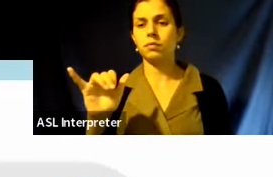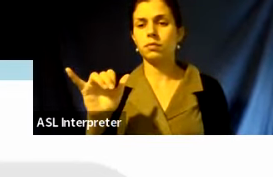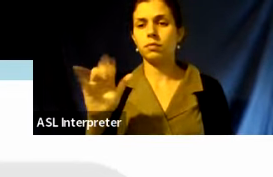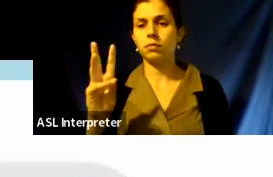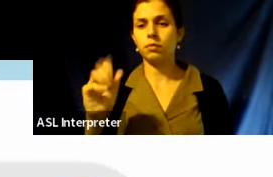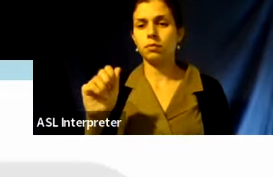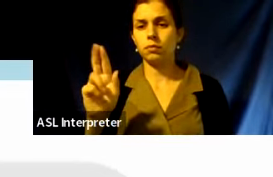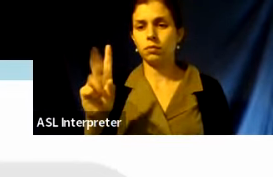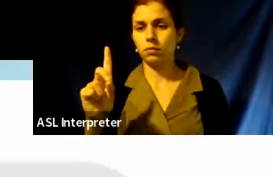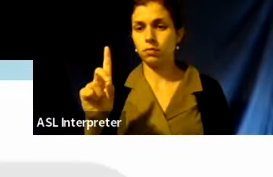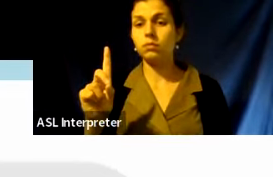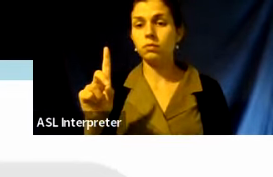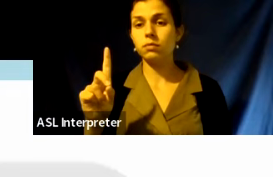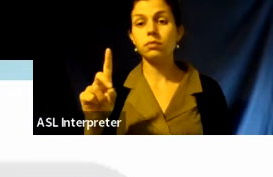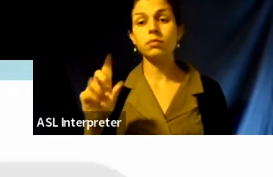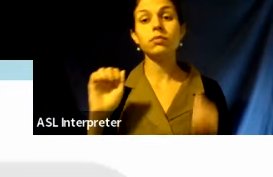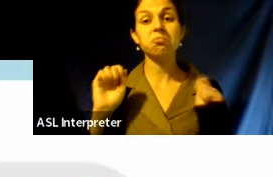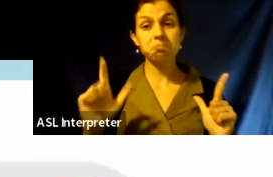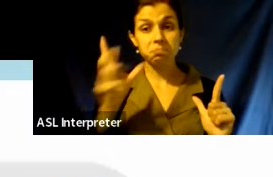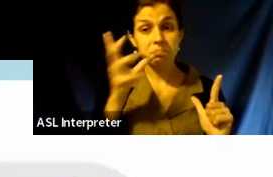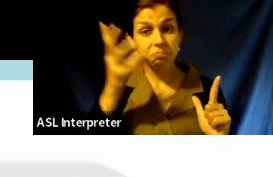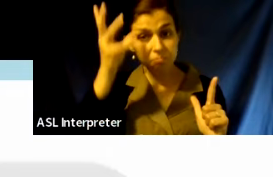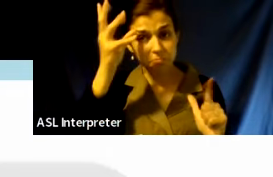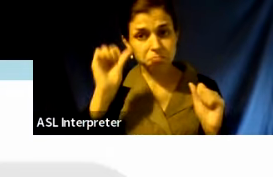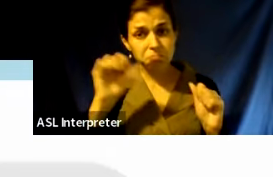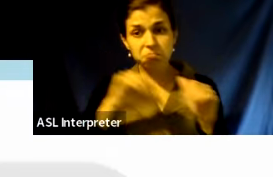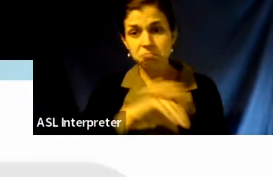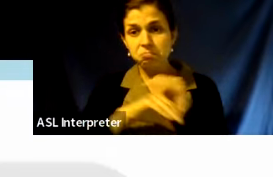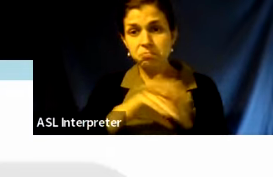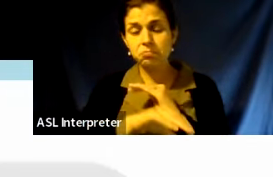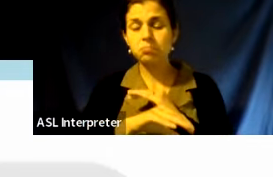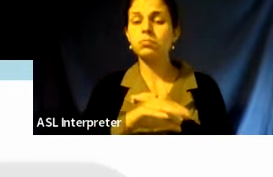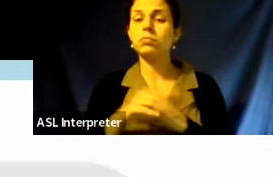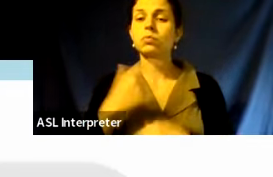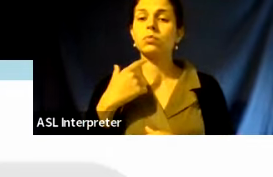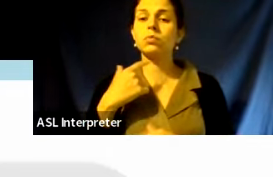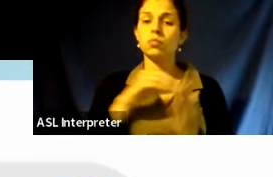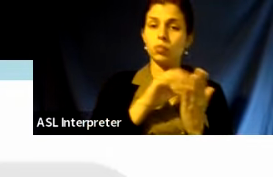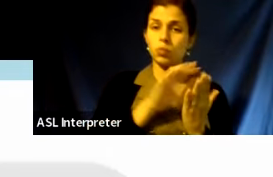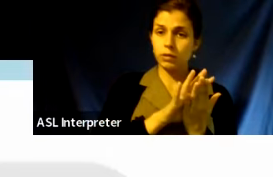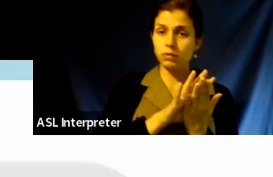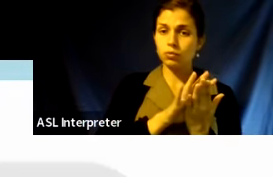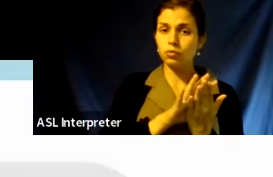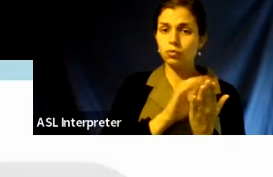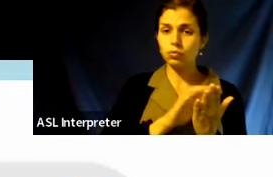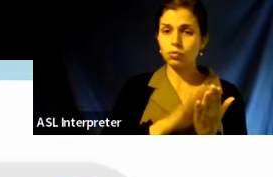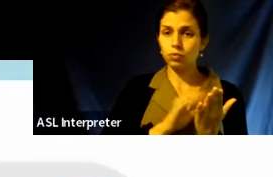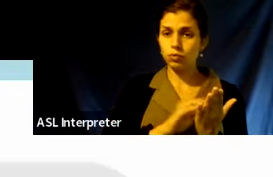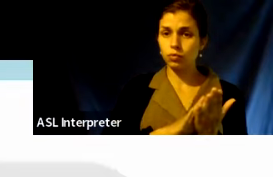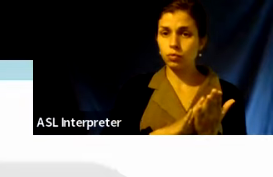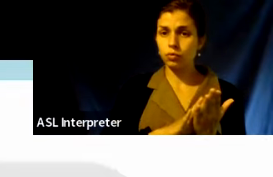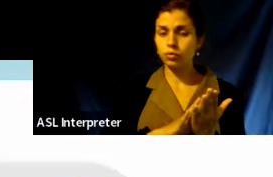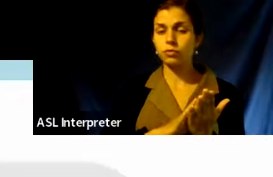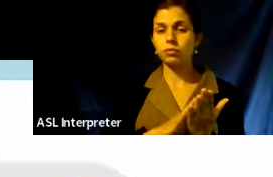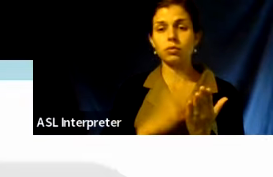All parents will have access to records we pull in or to this app from the records in